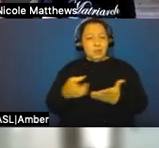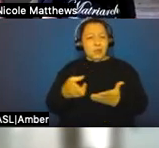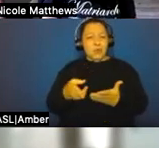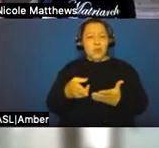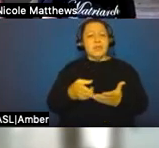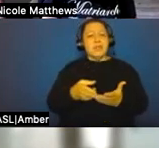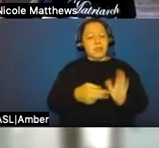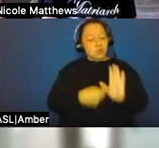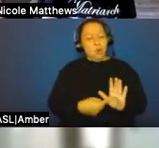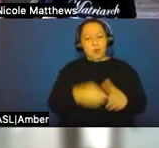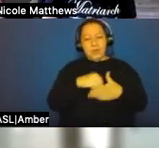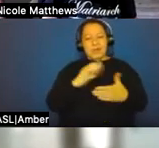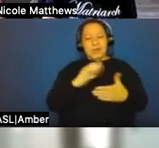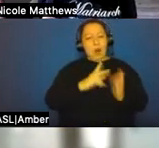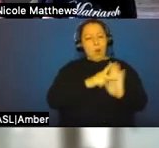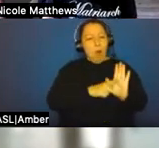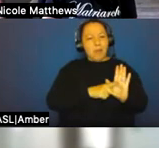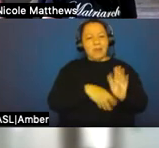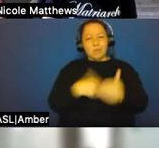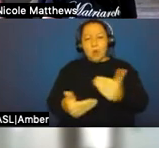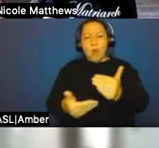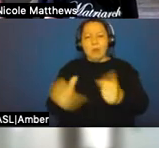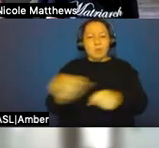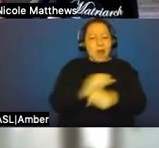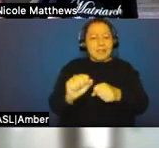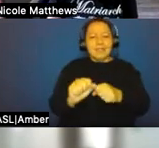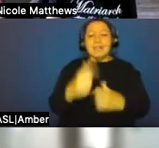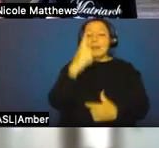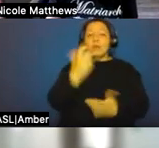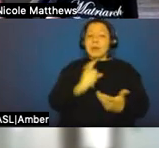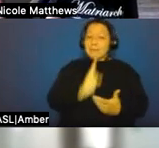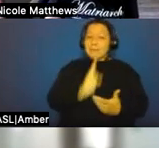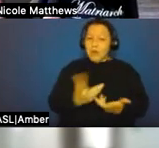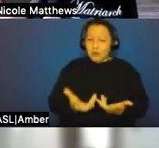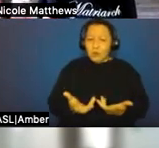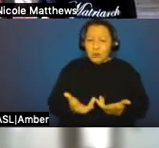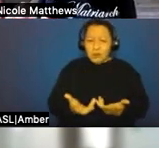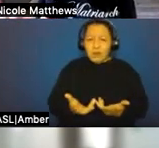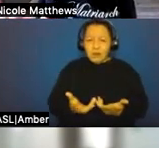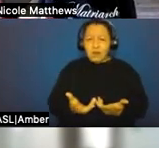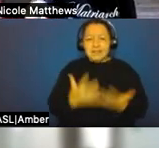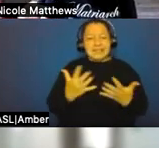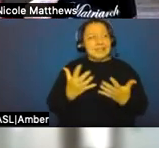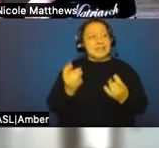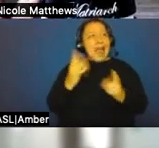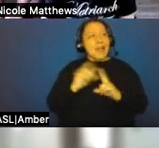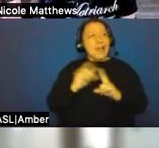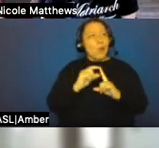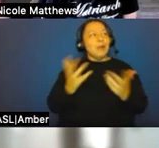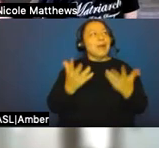our practices, because we want to make sure that it's I hate this term, but